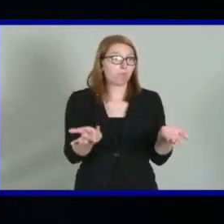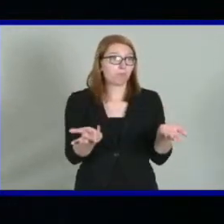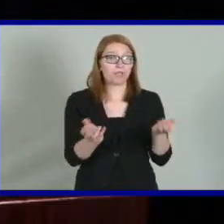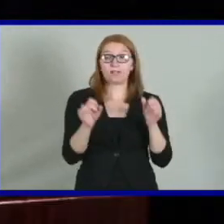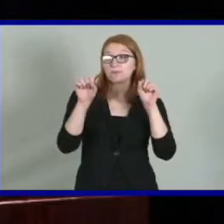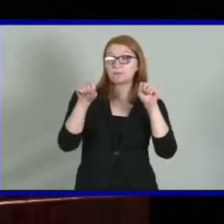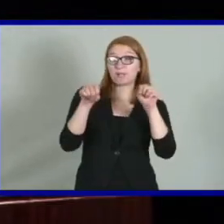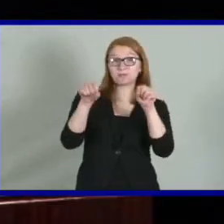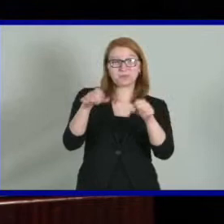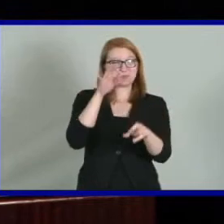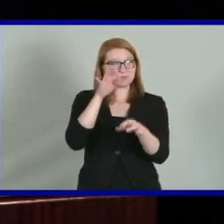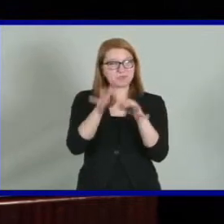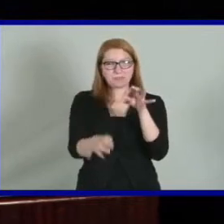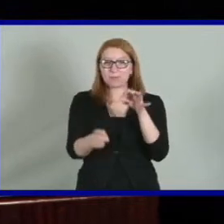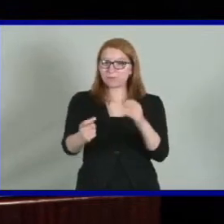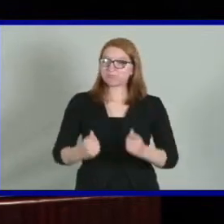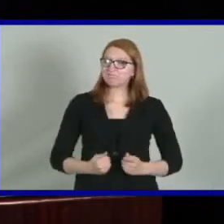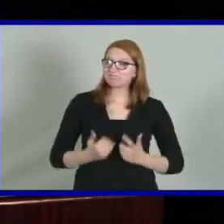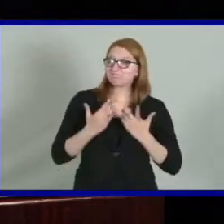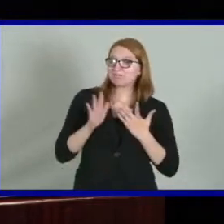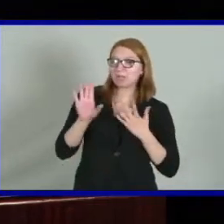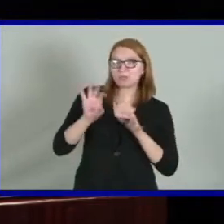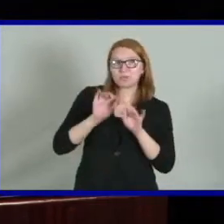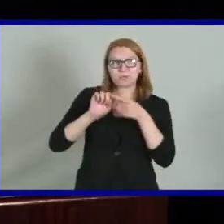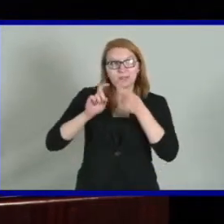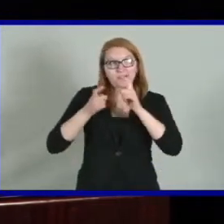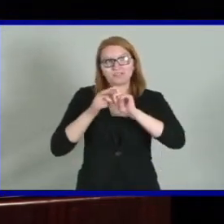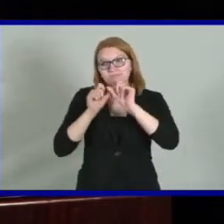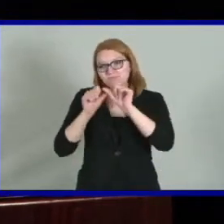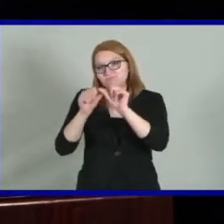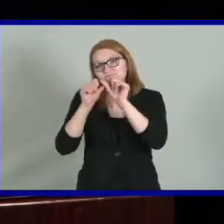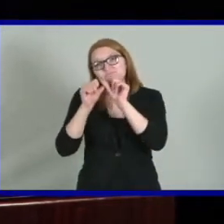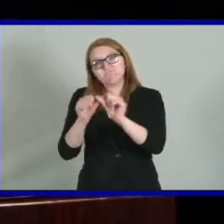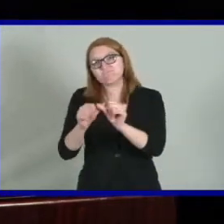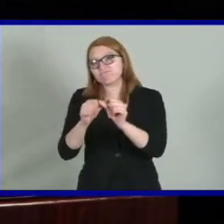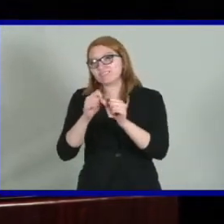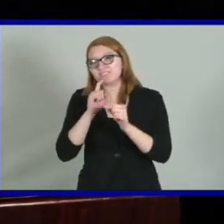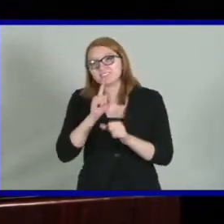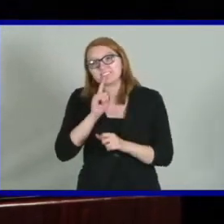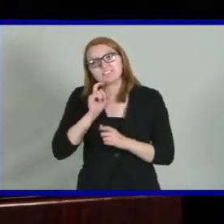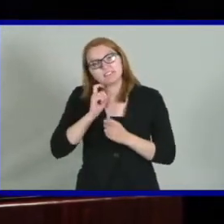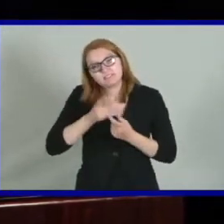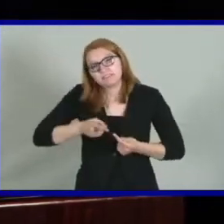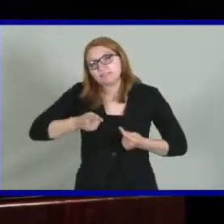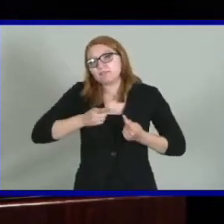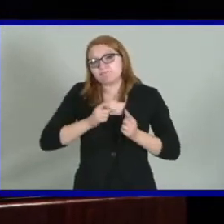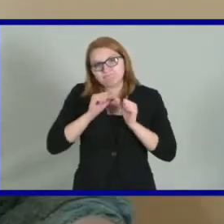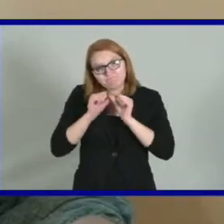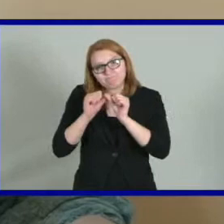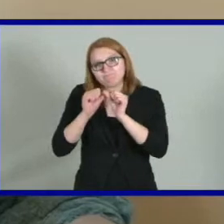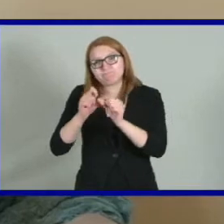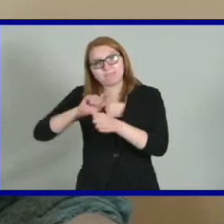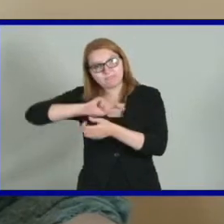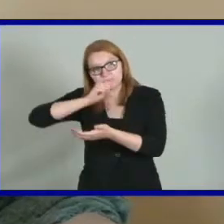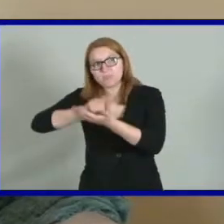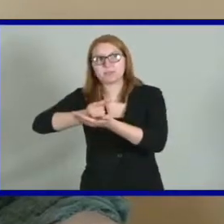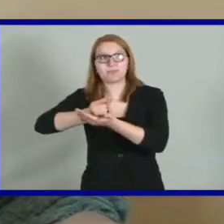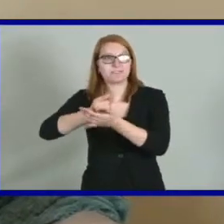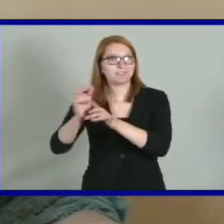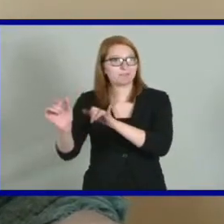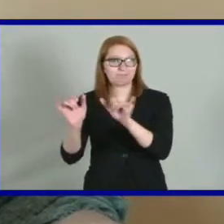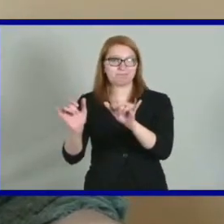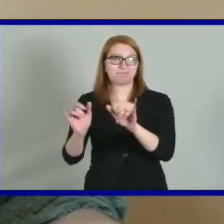did something as simple as inspiring friends to keep pushing, keep fighting, and finish their degree alongside you. Our generation is one